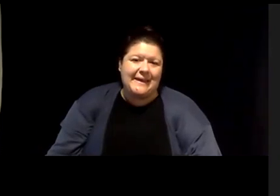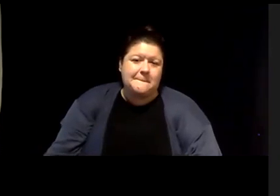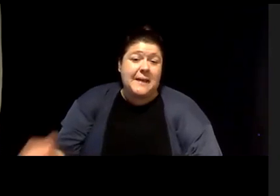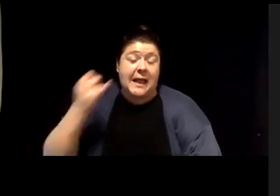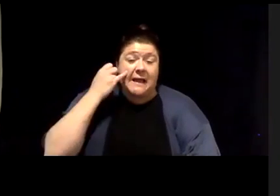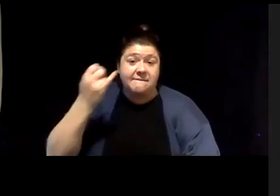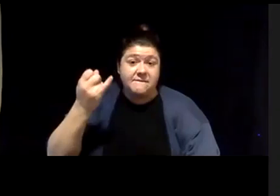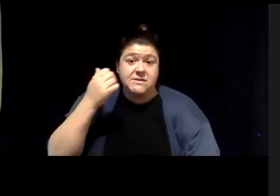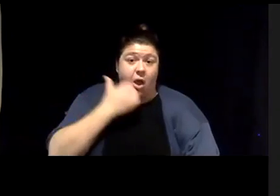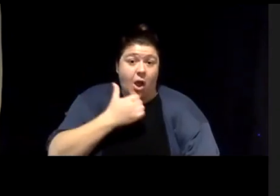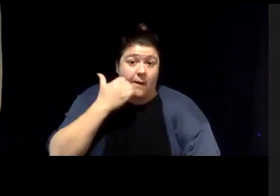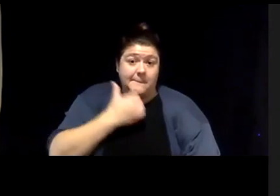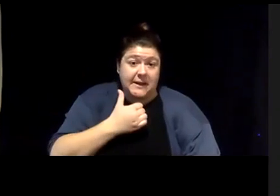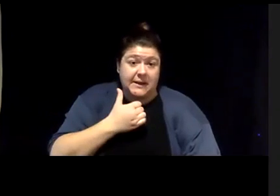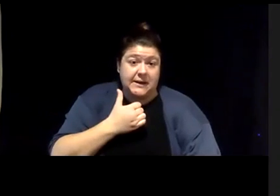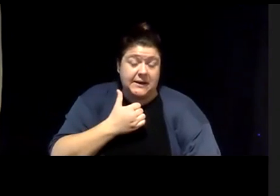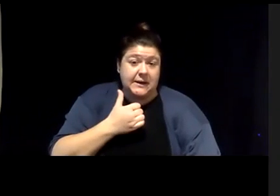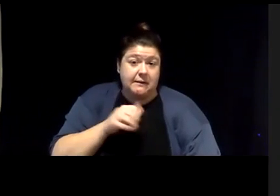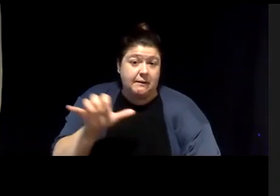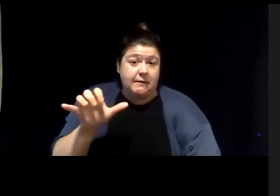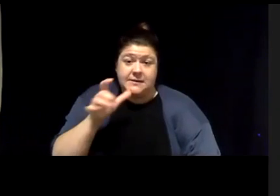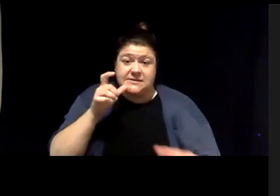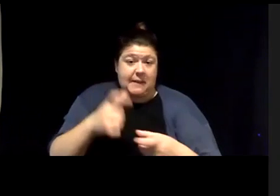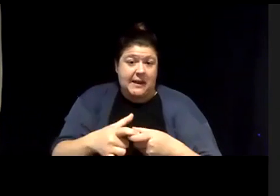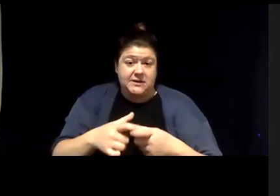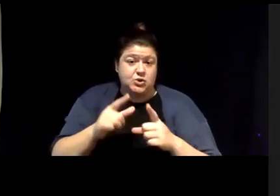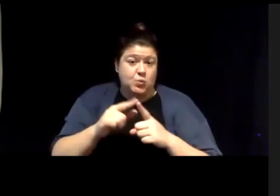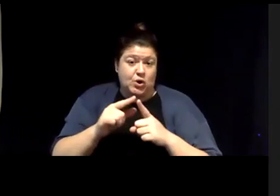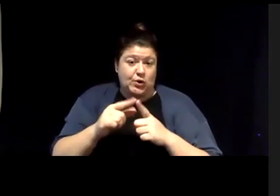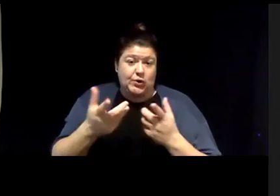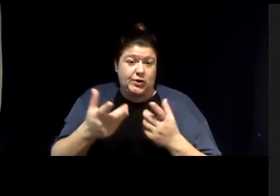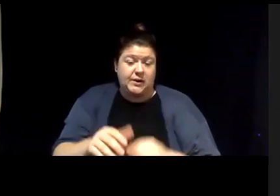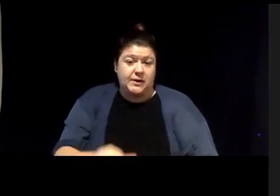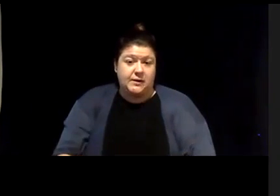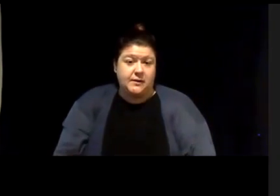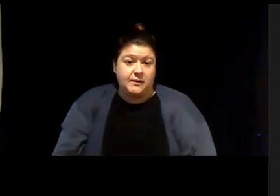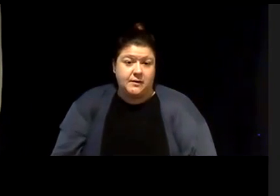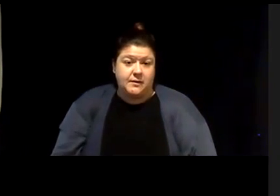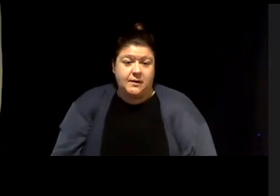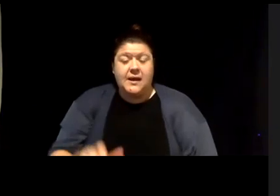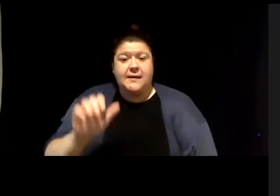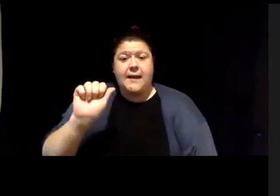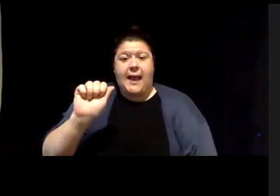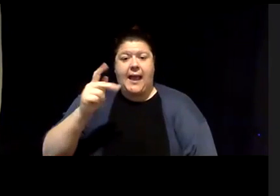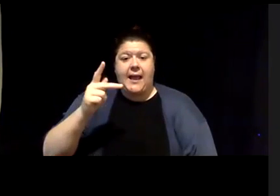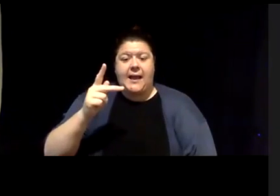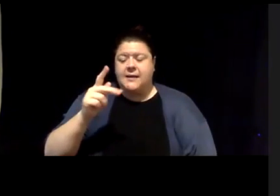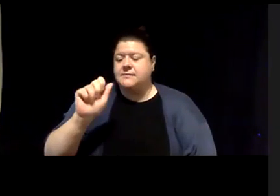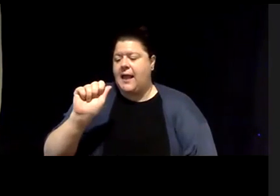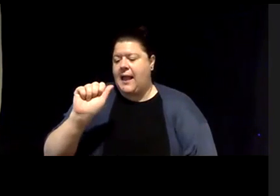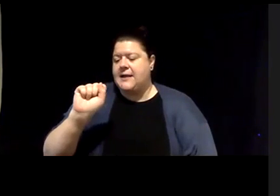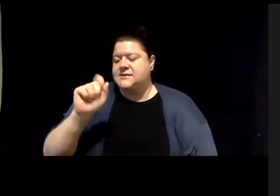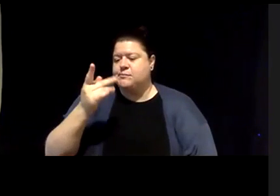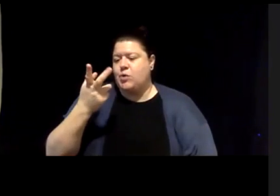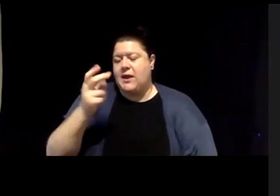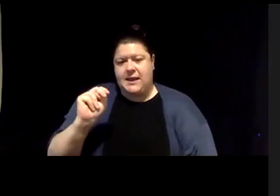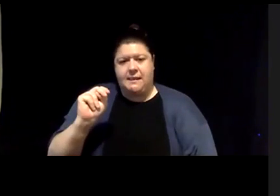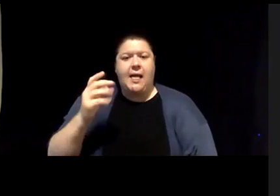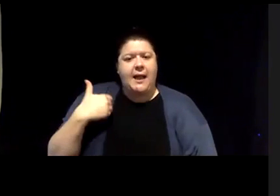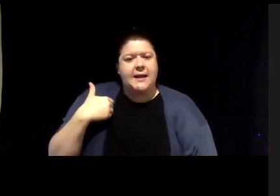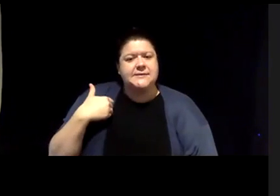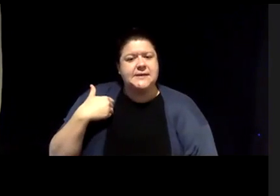word like, aspirina. You can say aspirina instead of saying you have to take aspirin. Mm-hmm. Right? Okay.